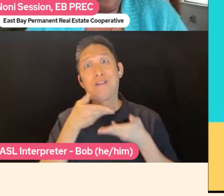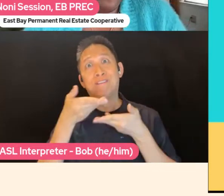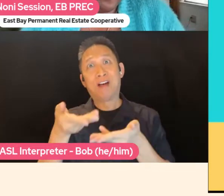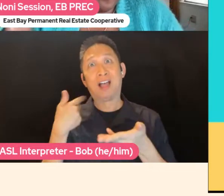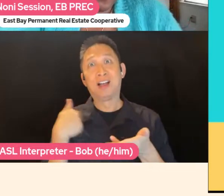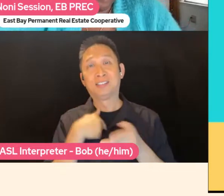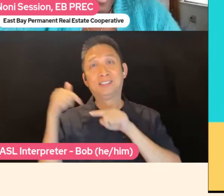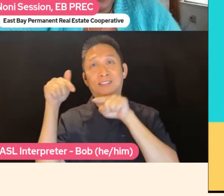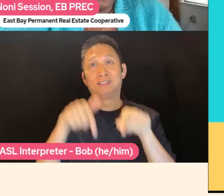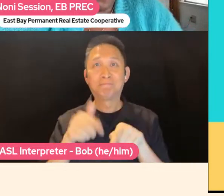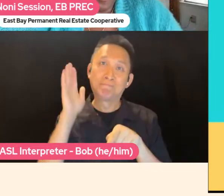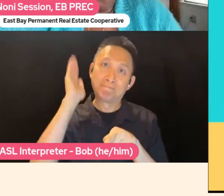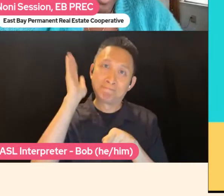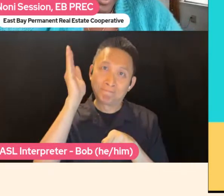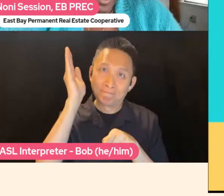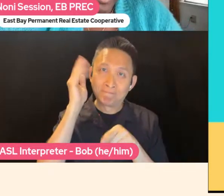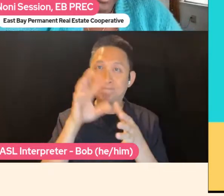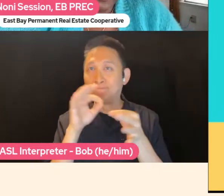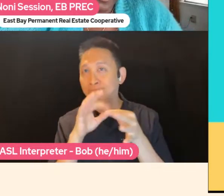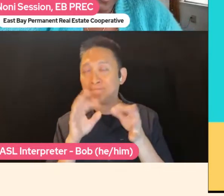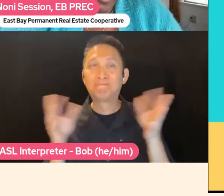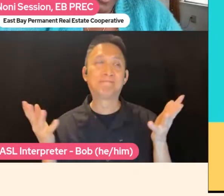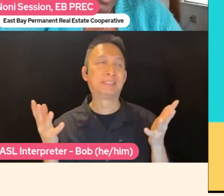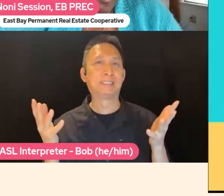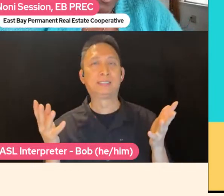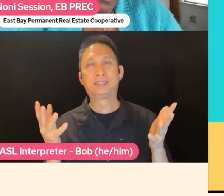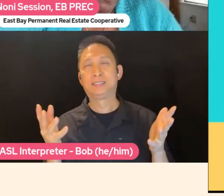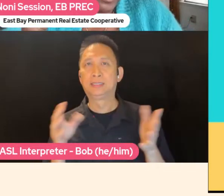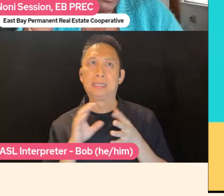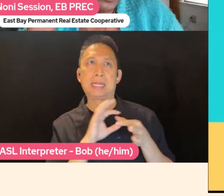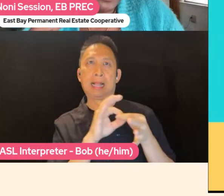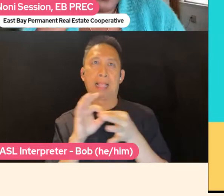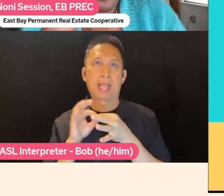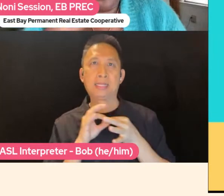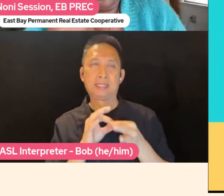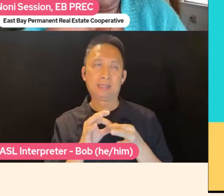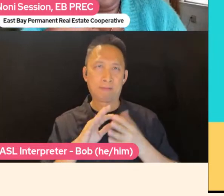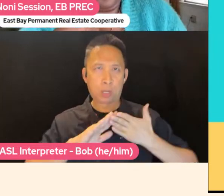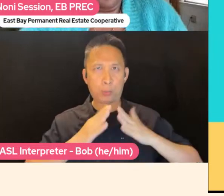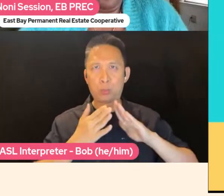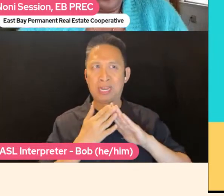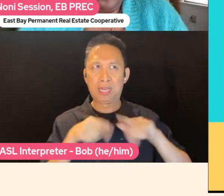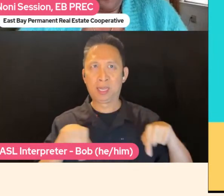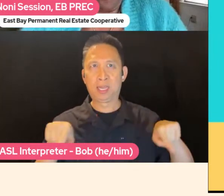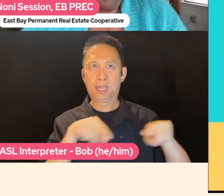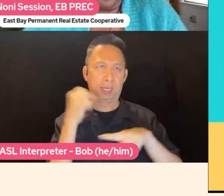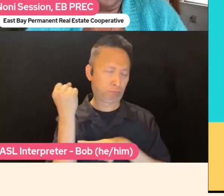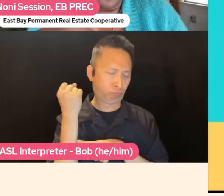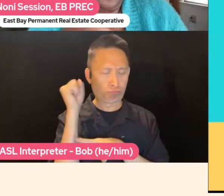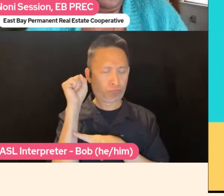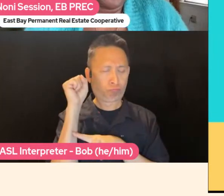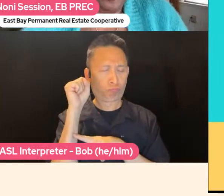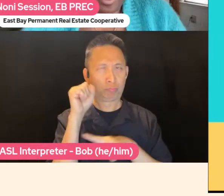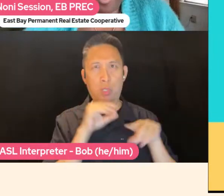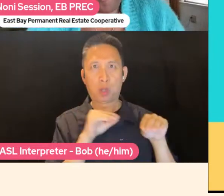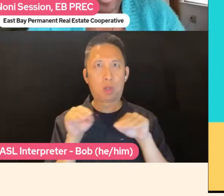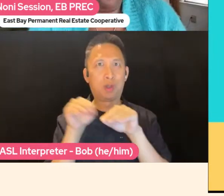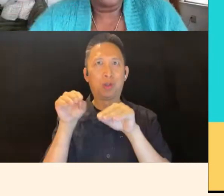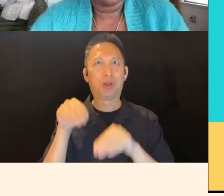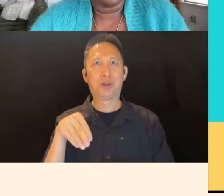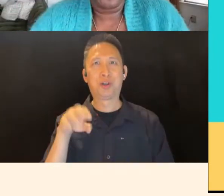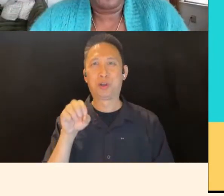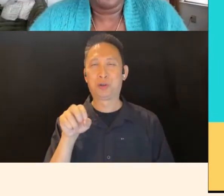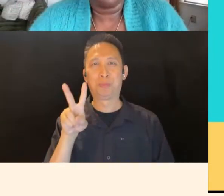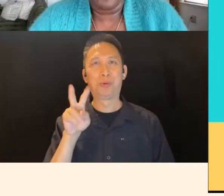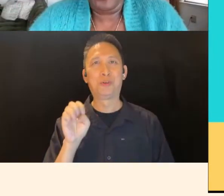and the revival of many collective communal movements we all recognize have